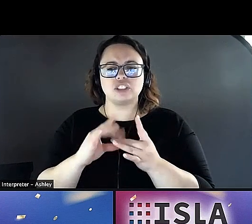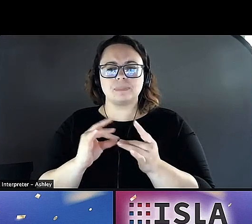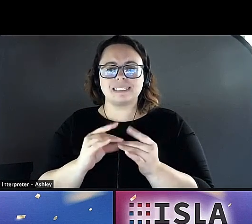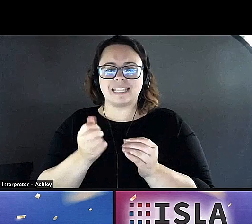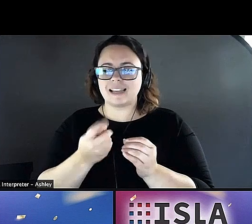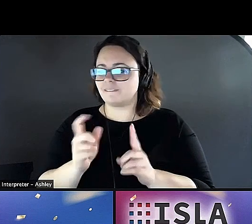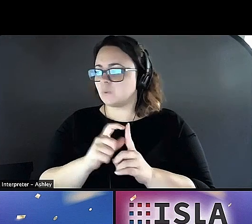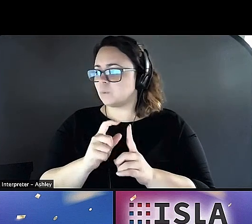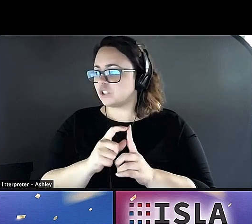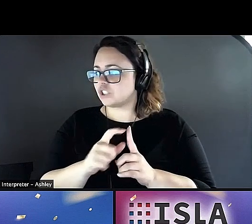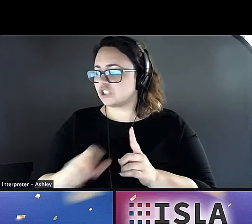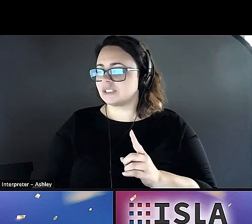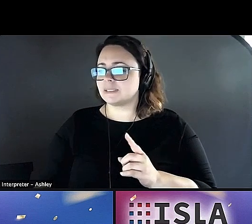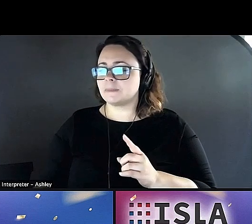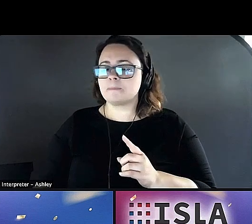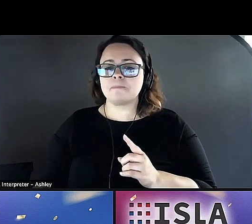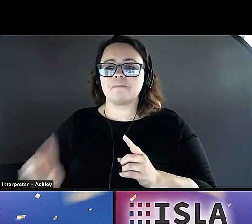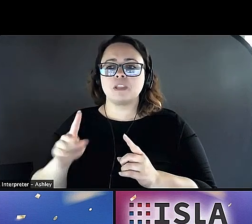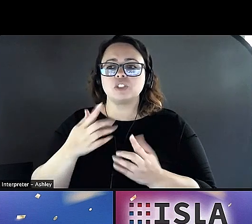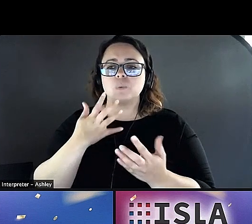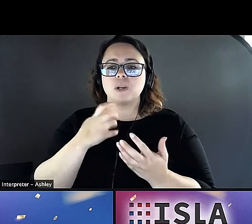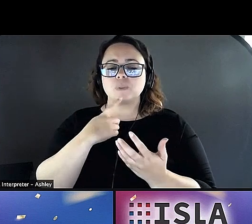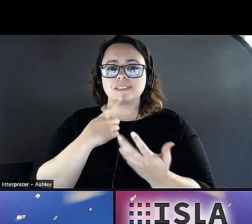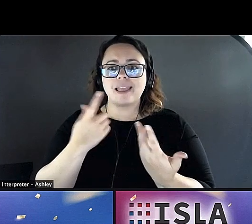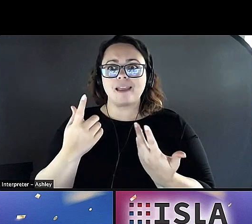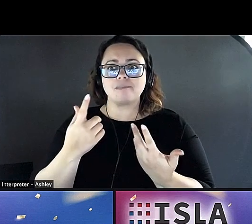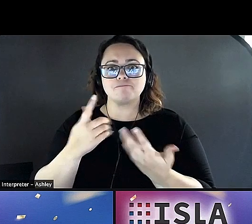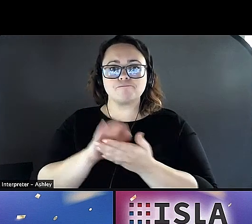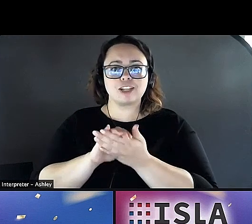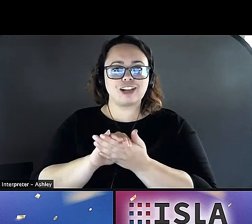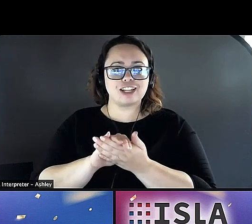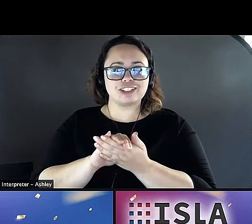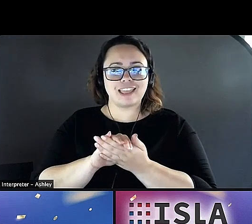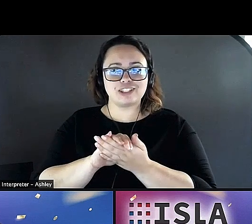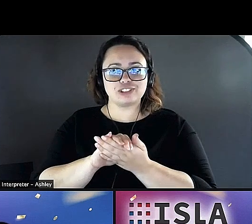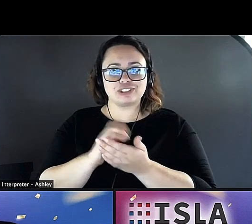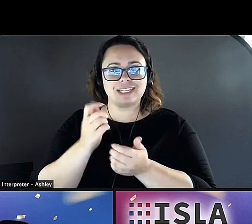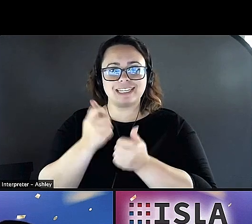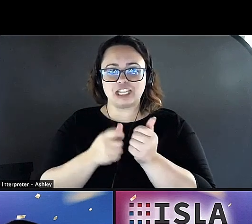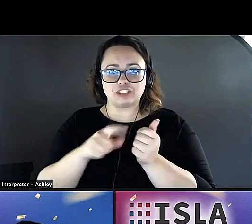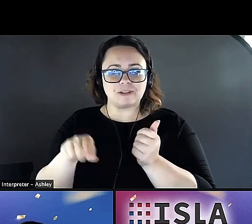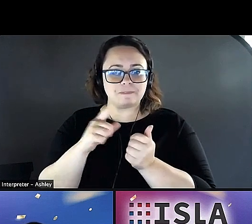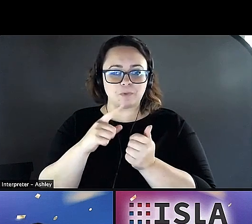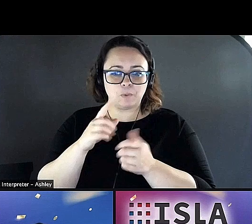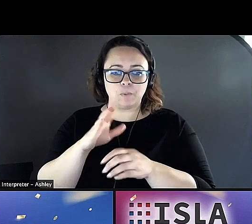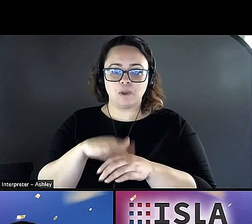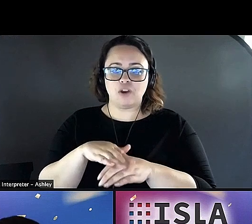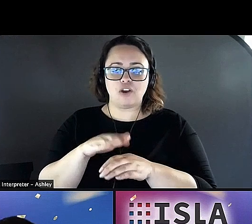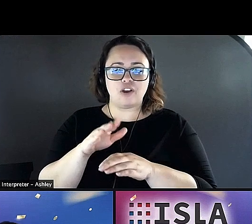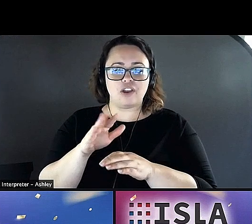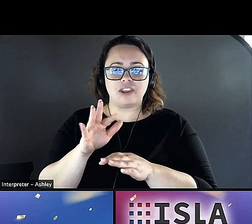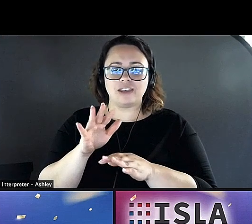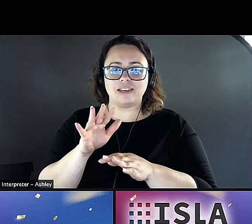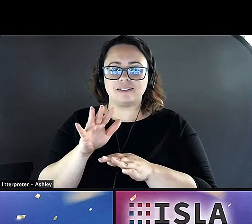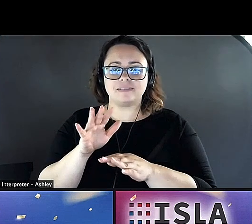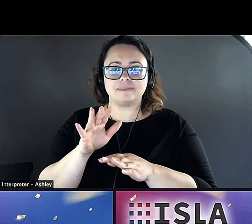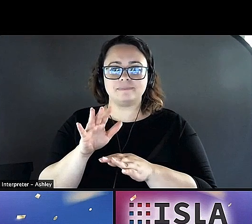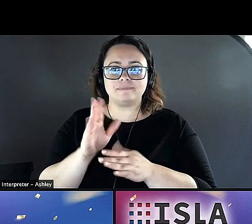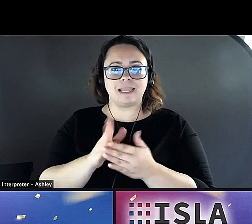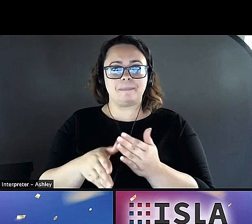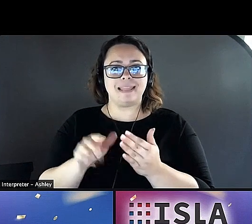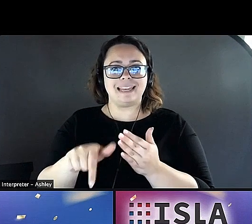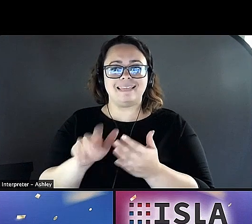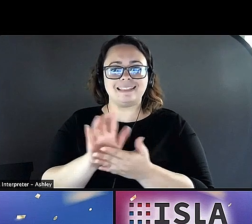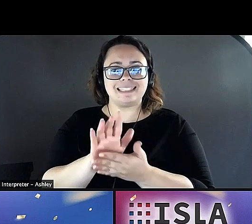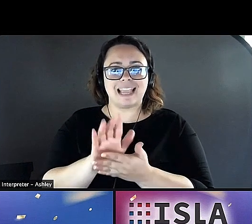words. Just wanted to say, first and foremost, congratulate each and every one of you on completing this academy.